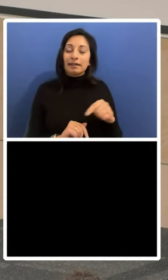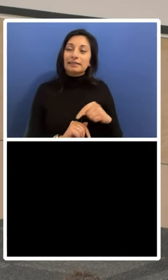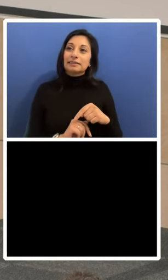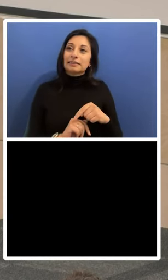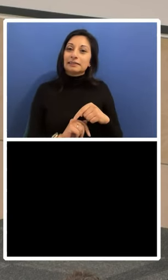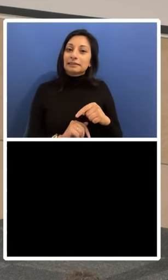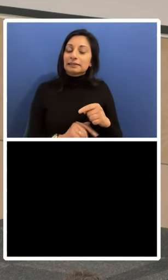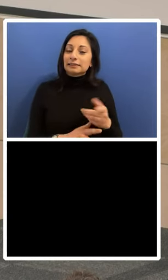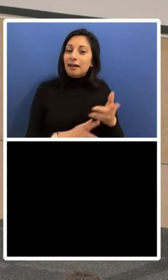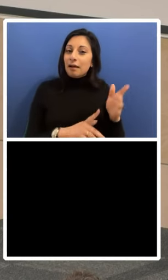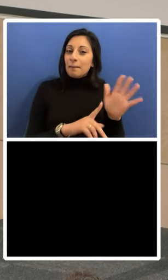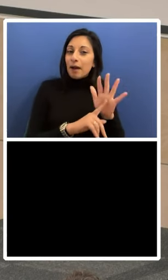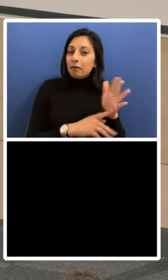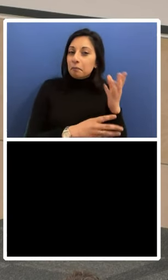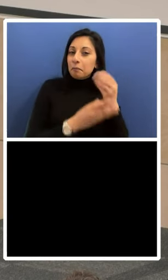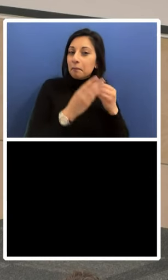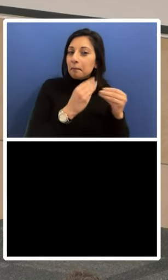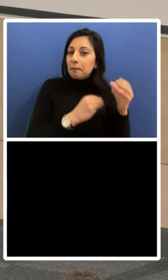hear